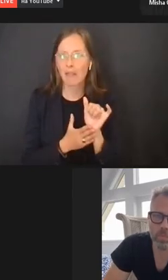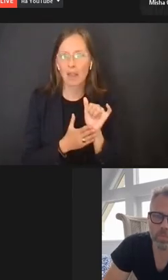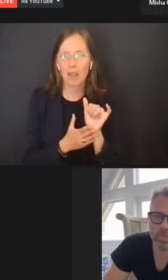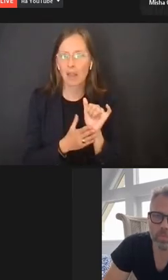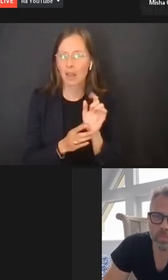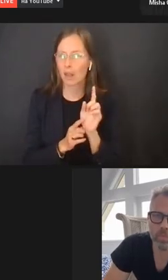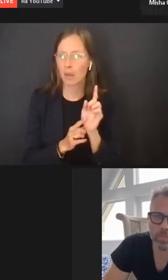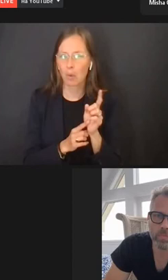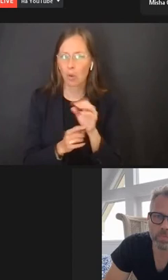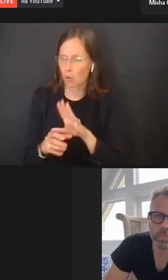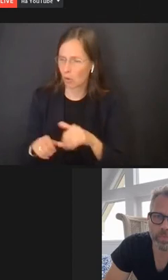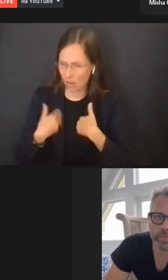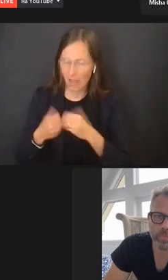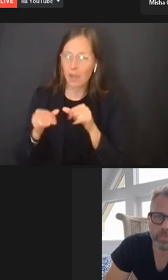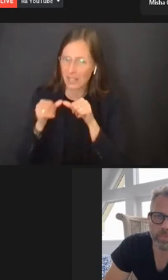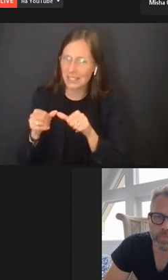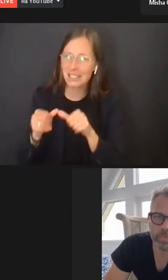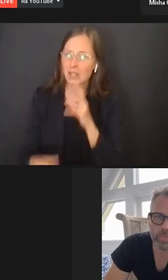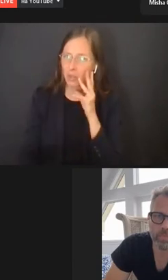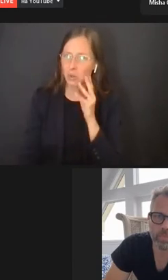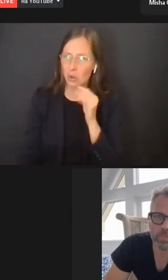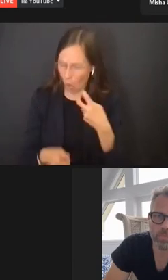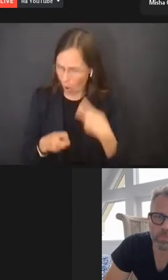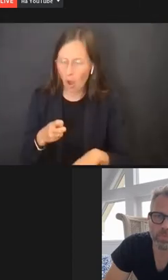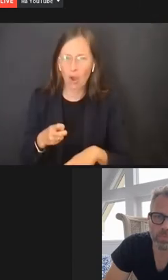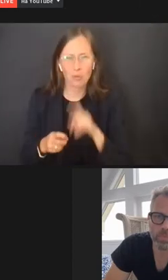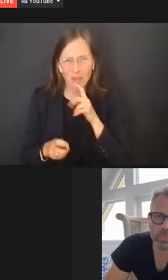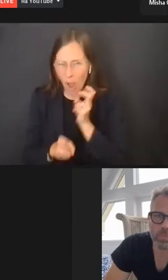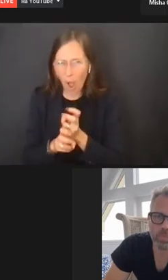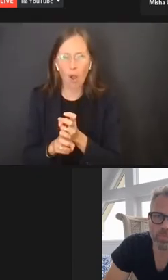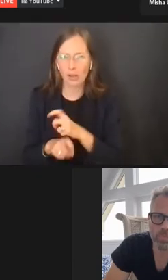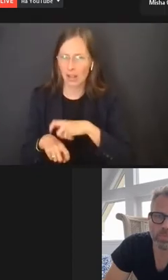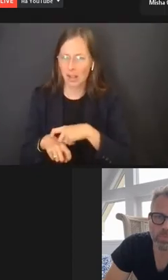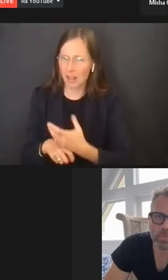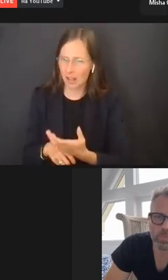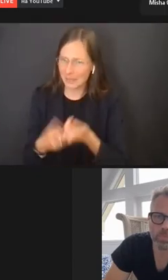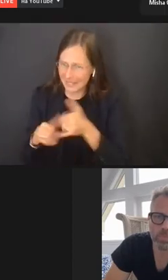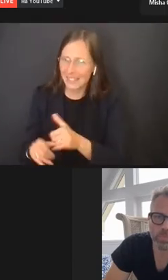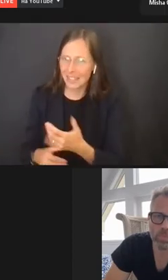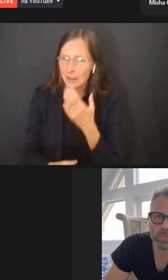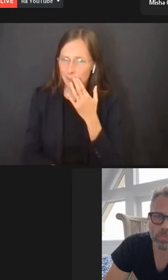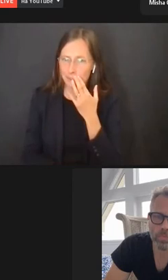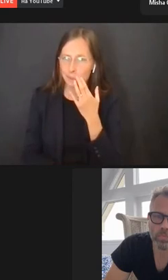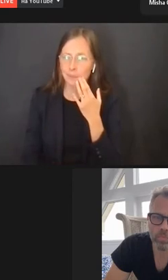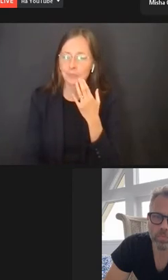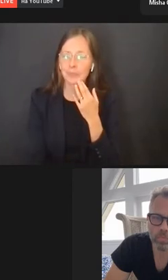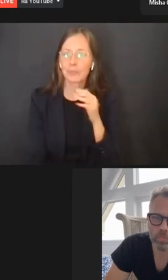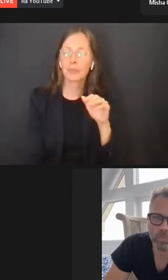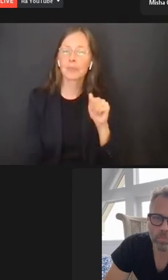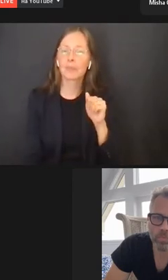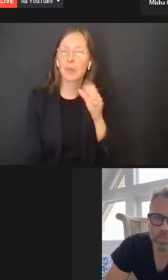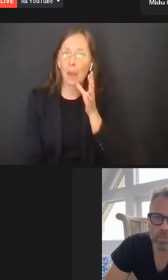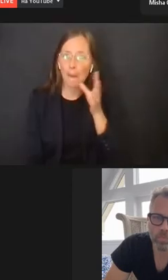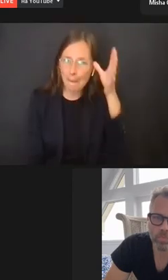your life, and you're still going through the hard, hard chapter. You know, like a parent suffering through